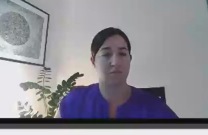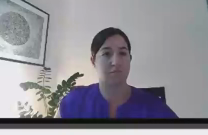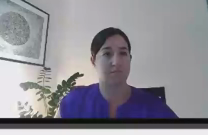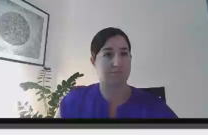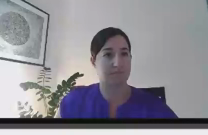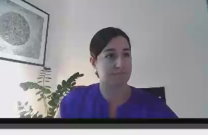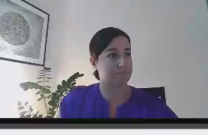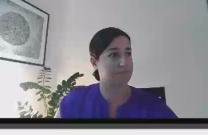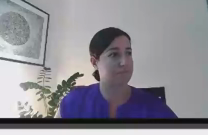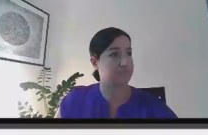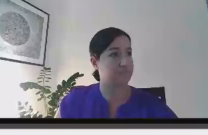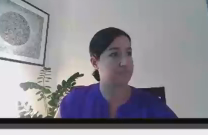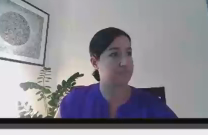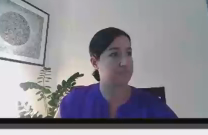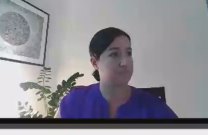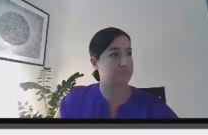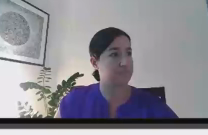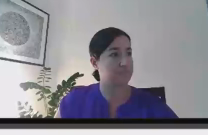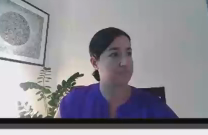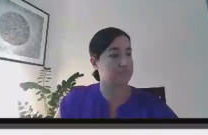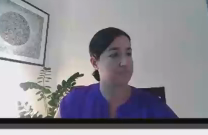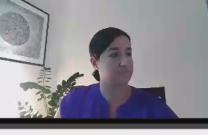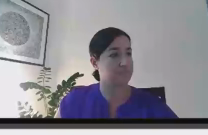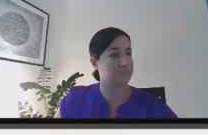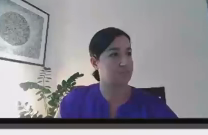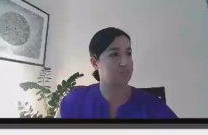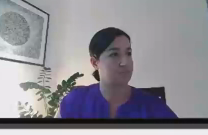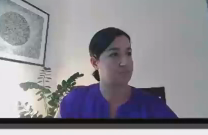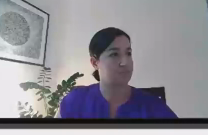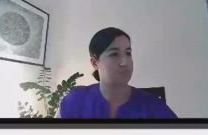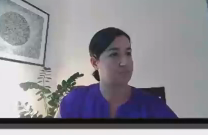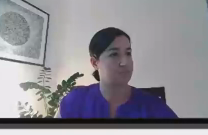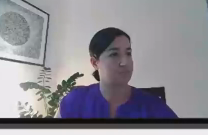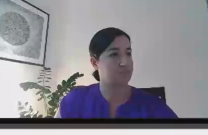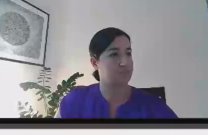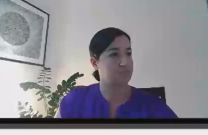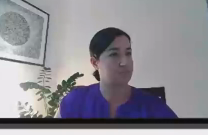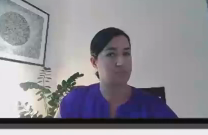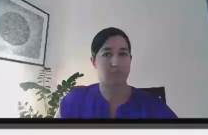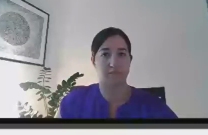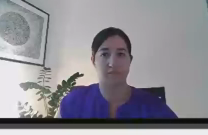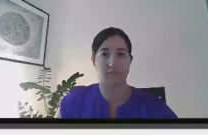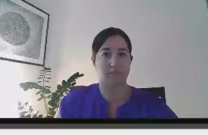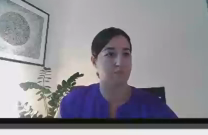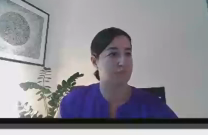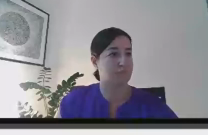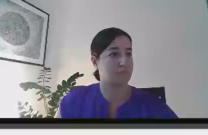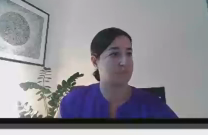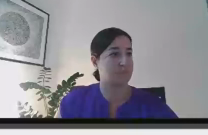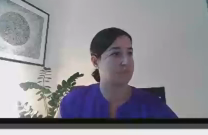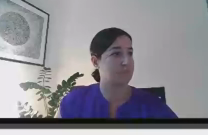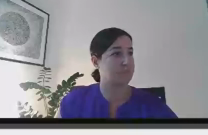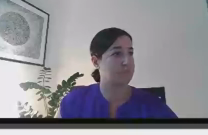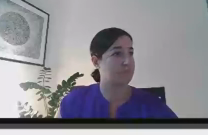light poles and other signs and such are in the sidewalk along here in the current condition. So with